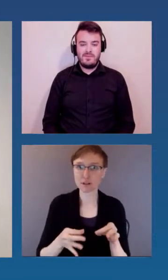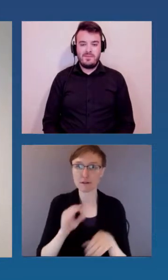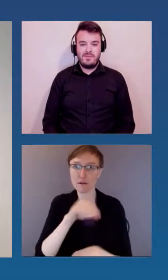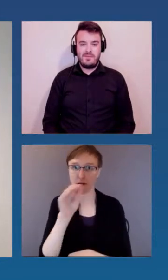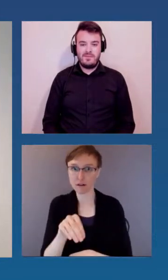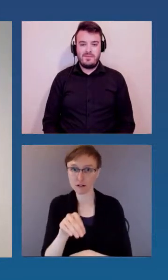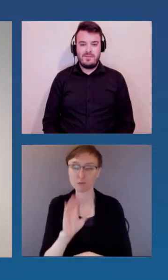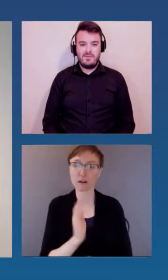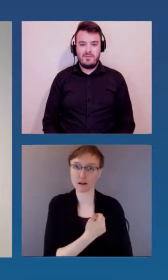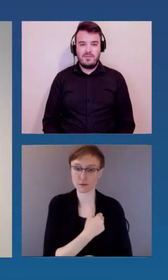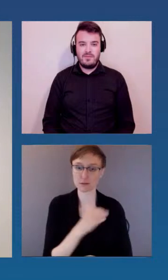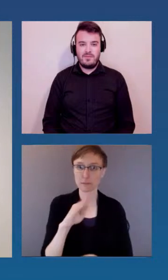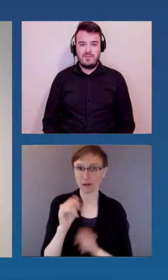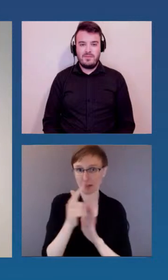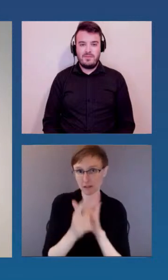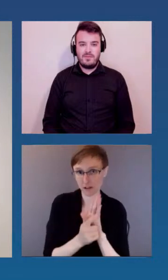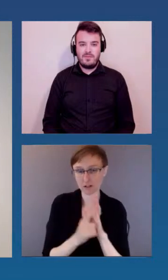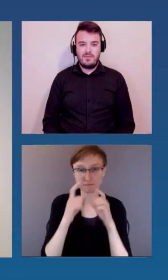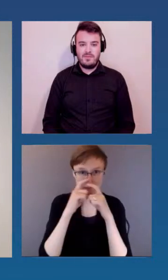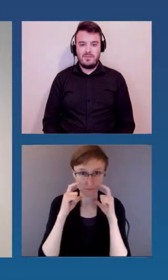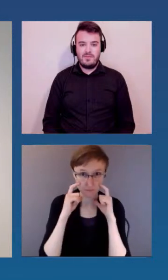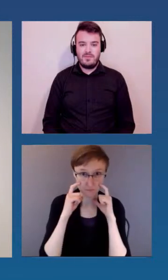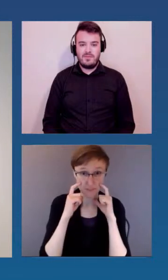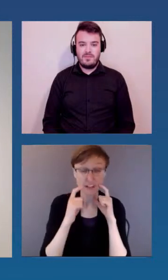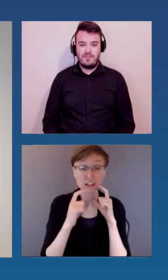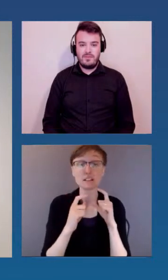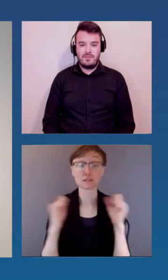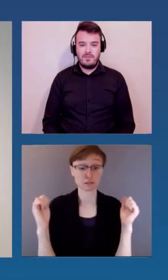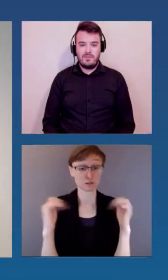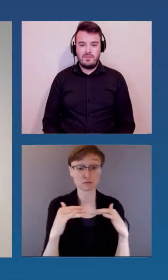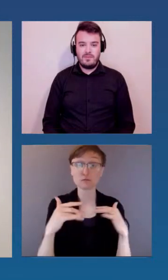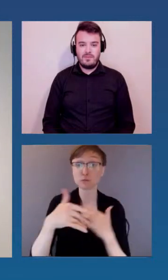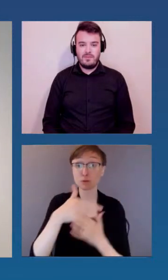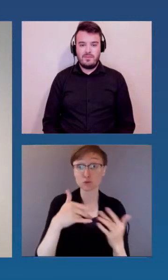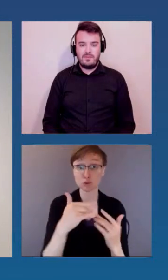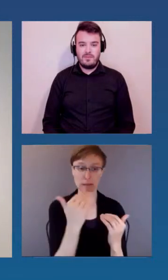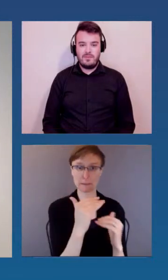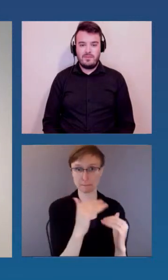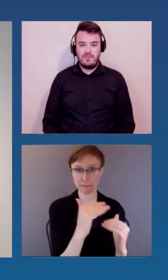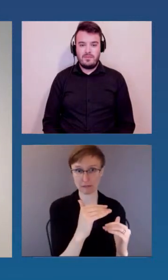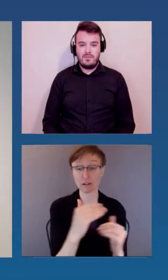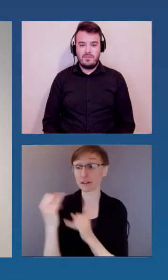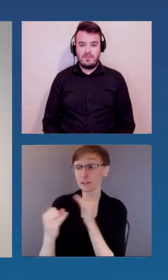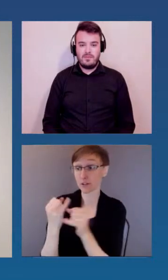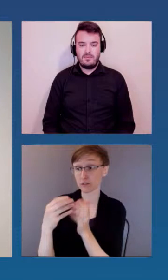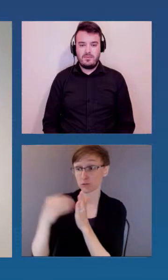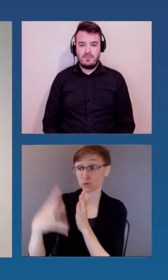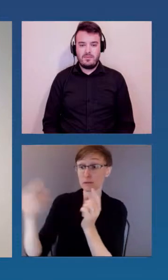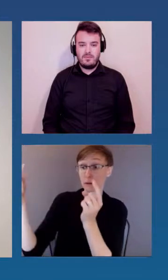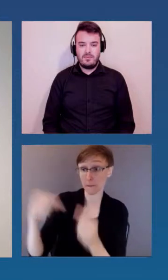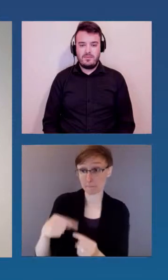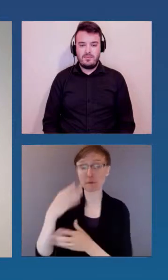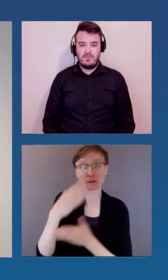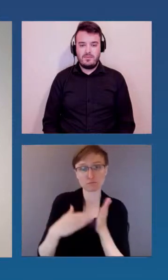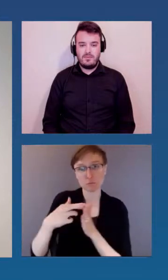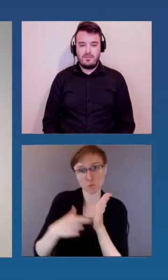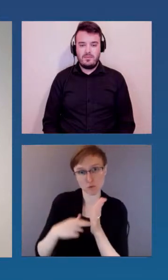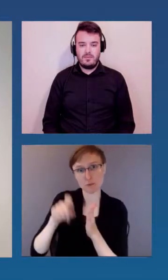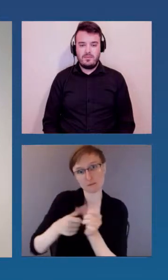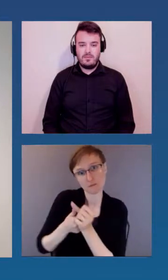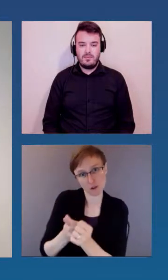et l'expérience post-secondaire ne fait pas exception. So earlier today, I've written a letter to college and